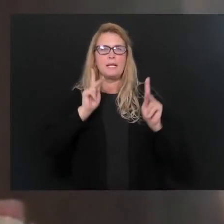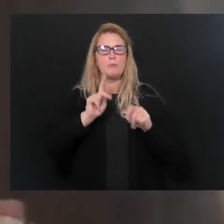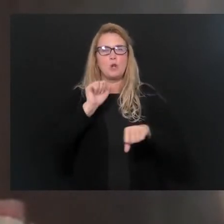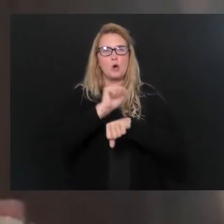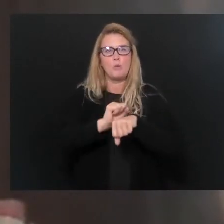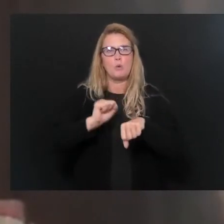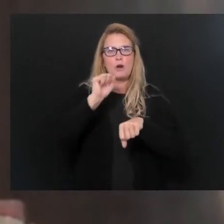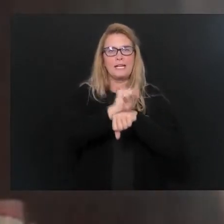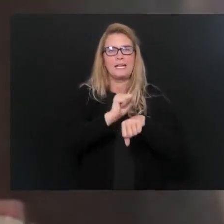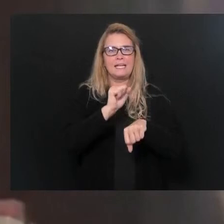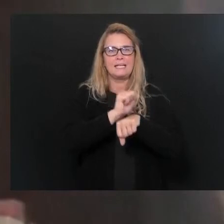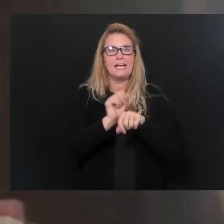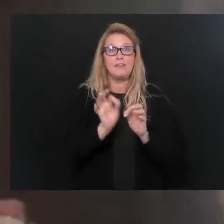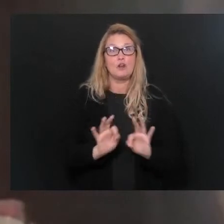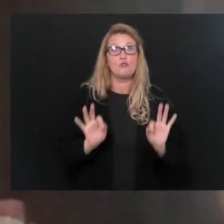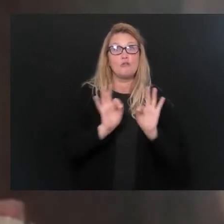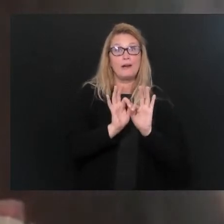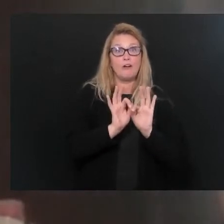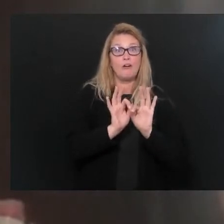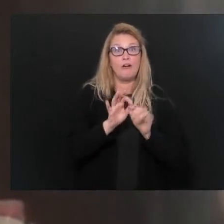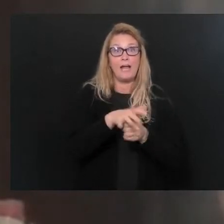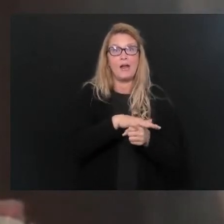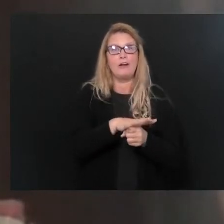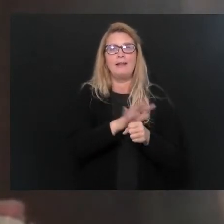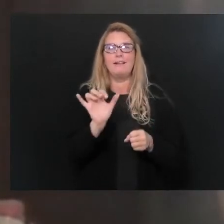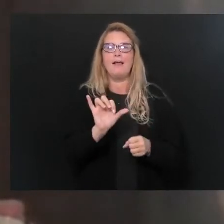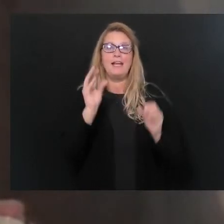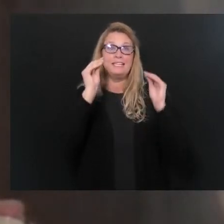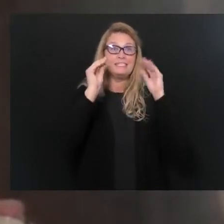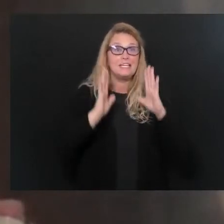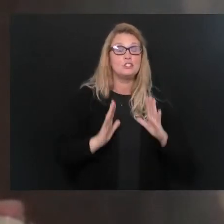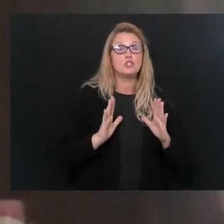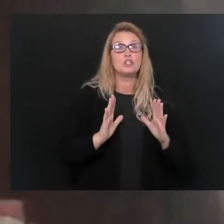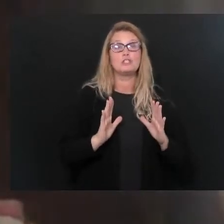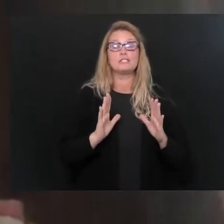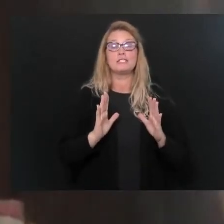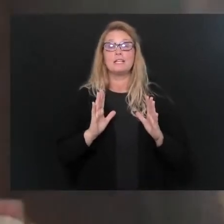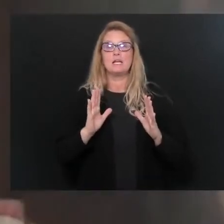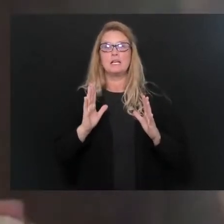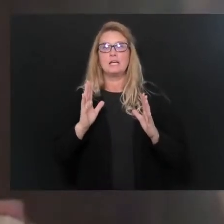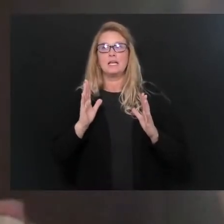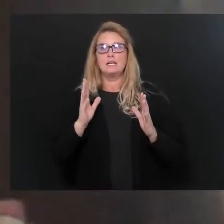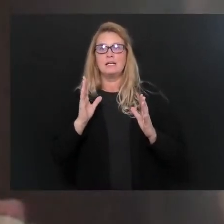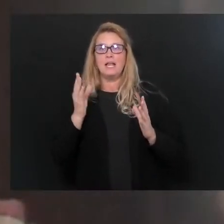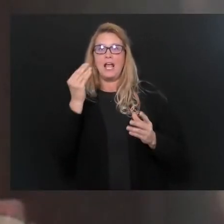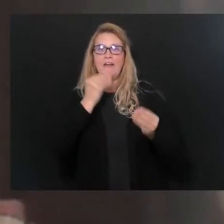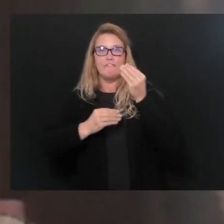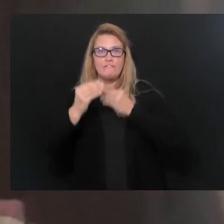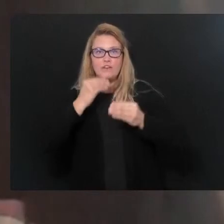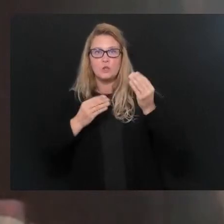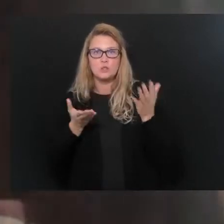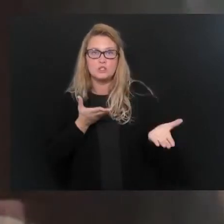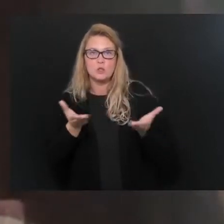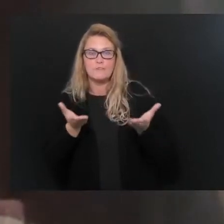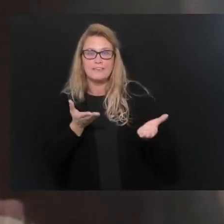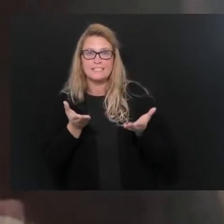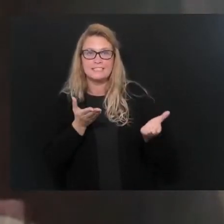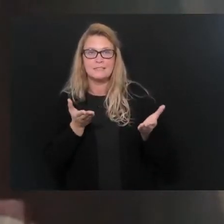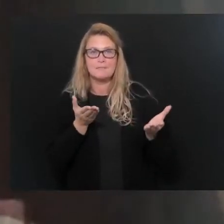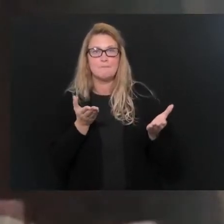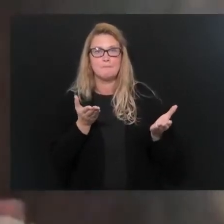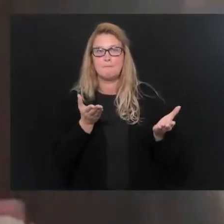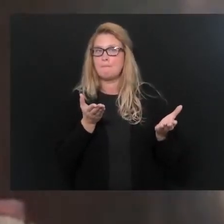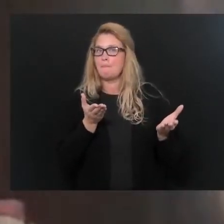that are critical, like teachers and utilities people and people that work in the food service industry that aren't